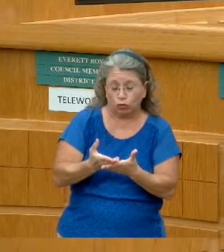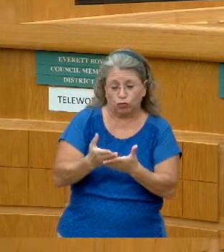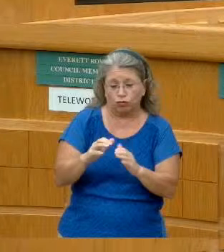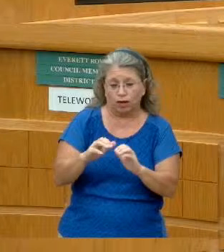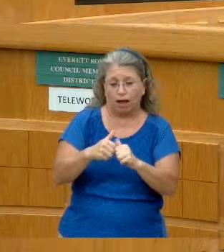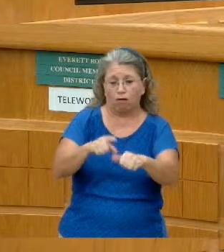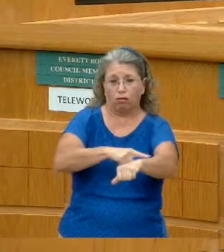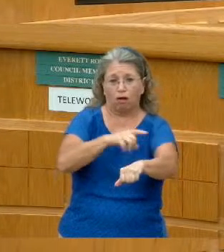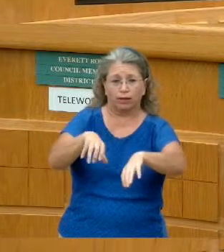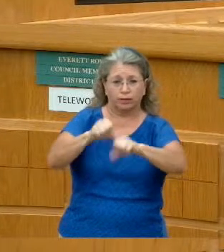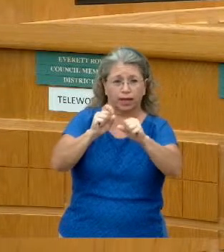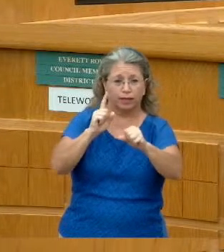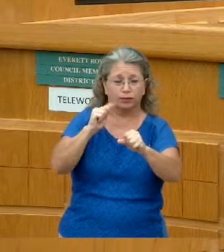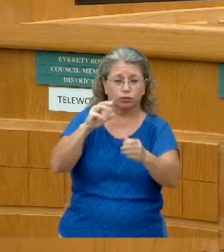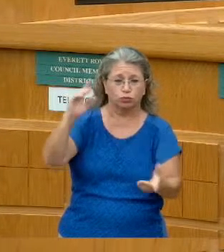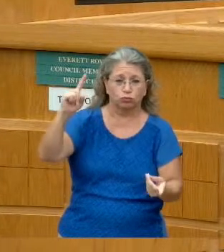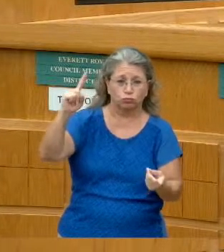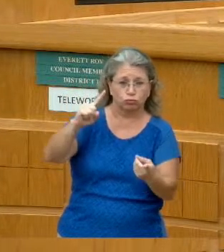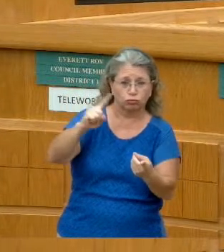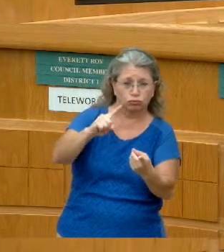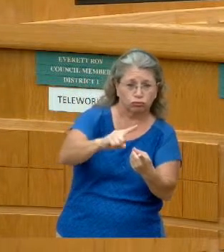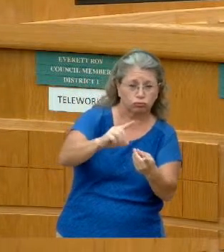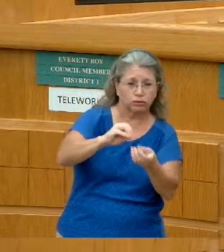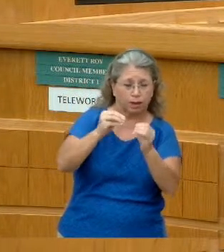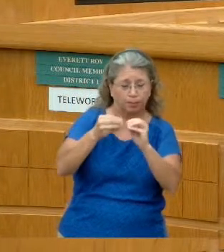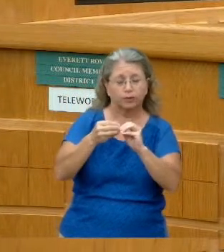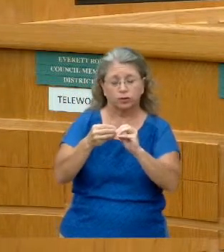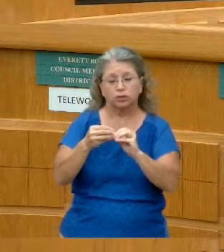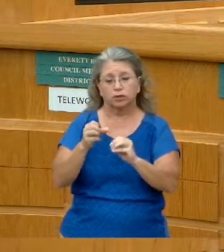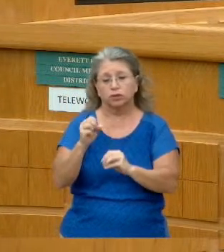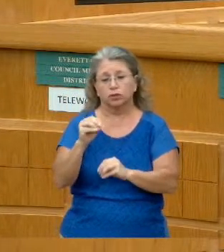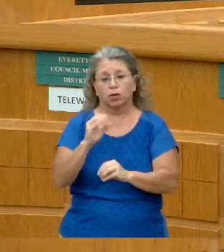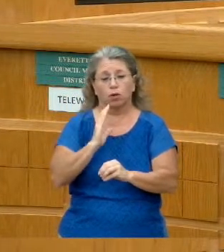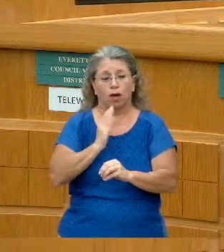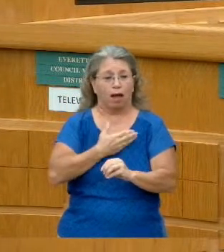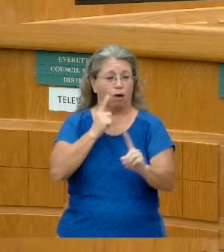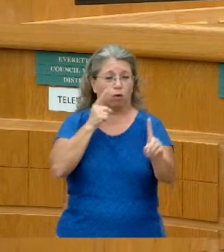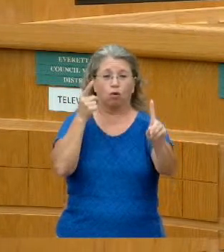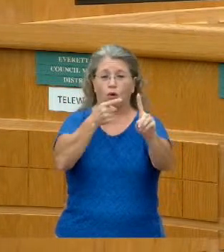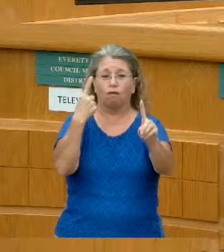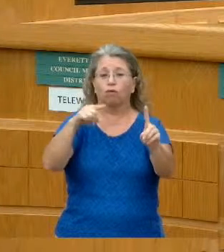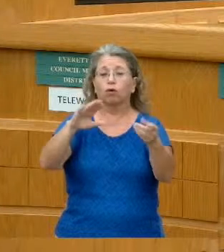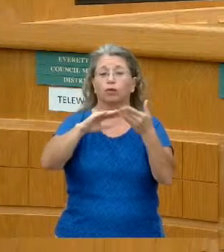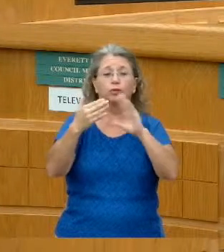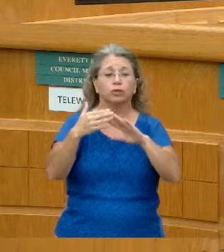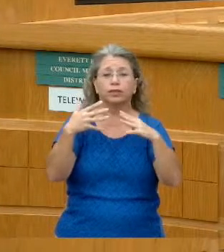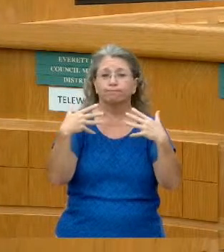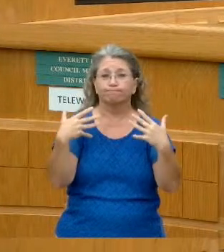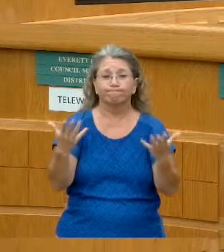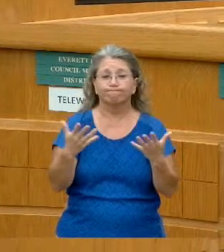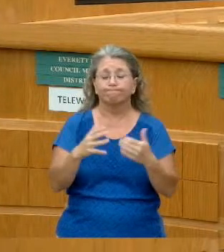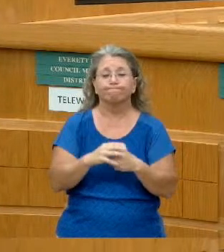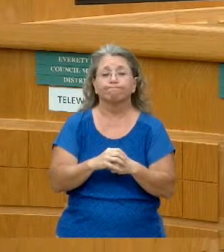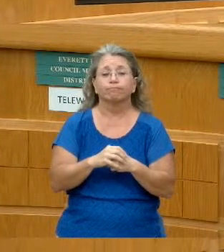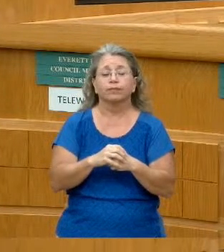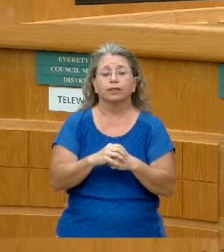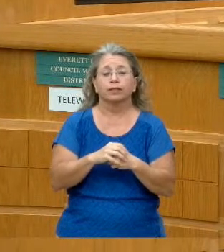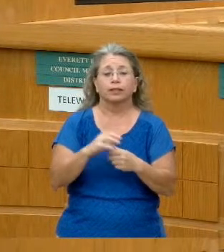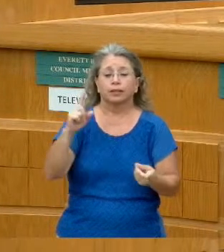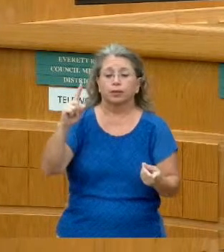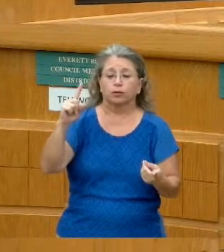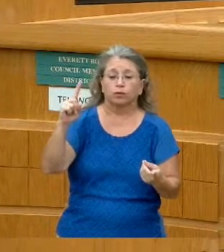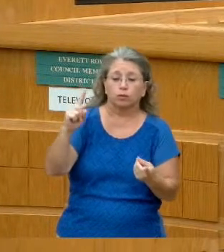with graphs and charts over time. So our goal as a community is to minimize and reduce the